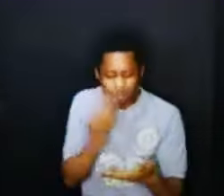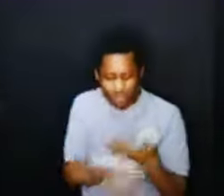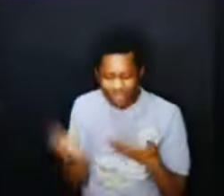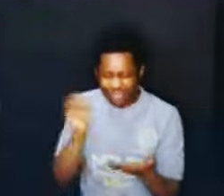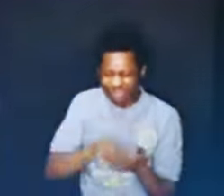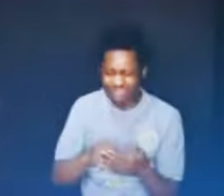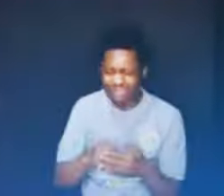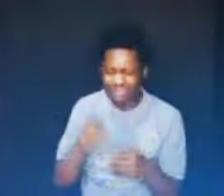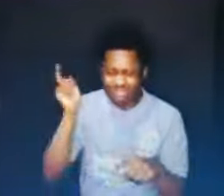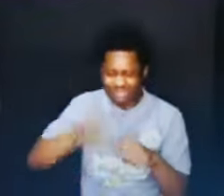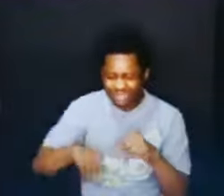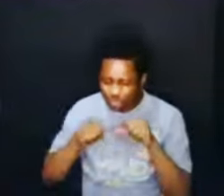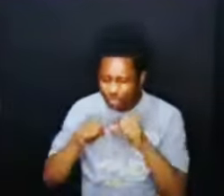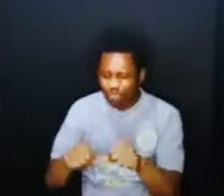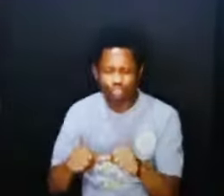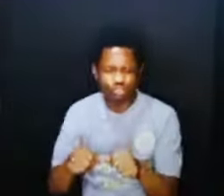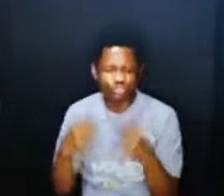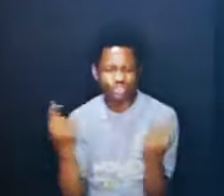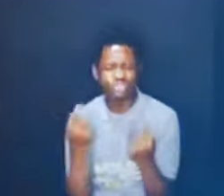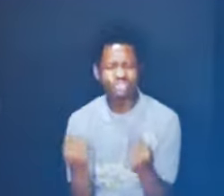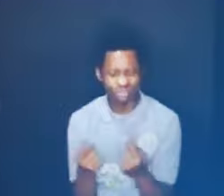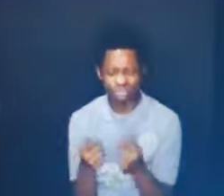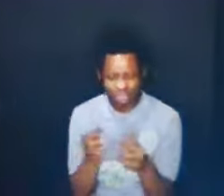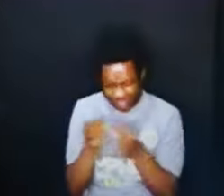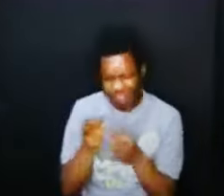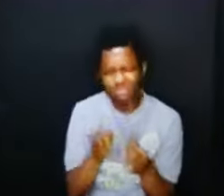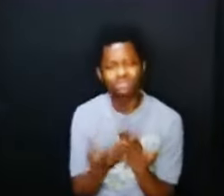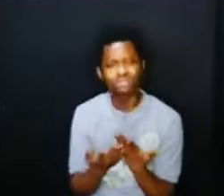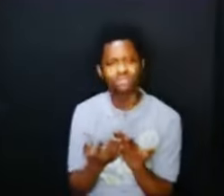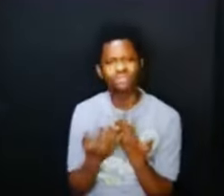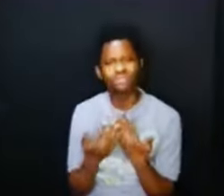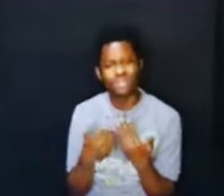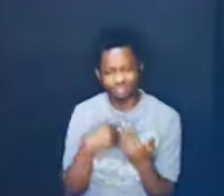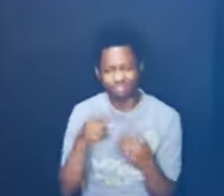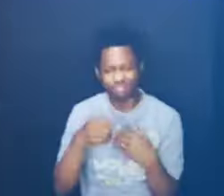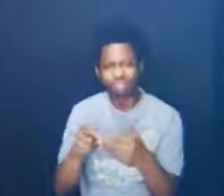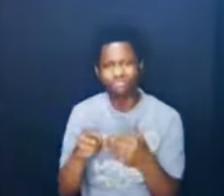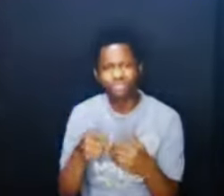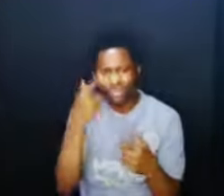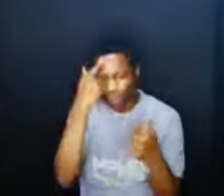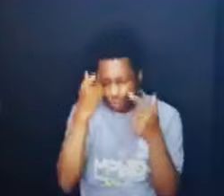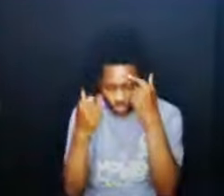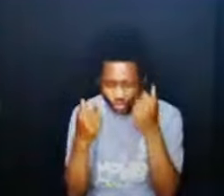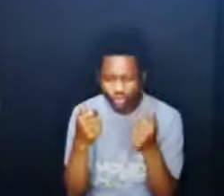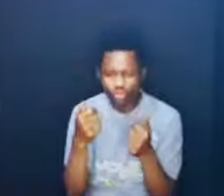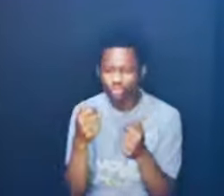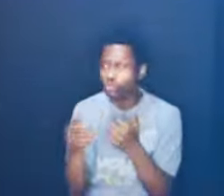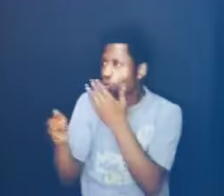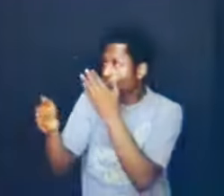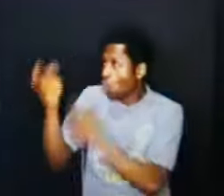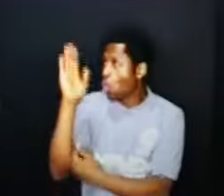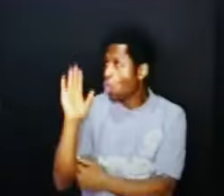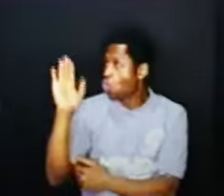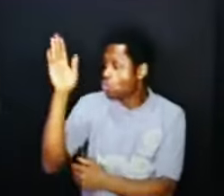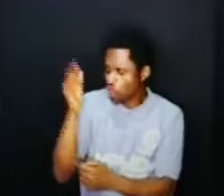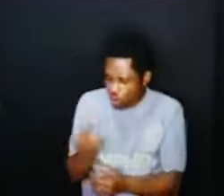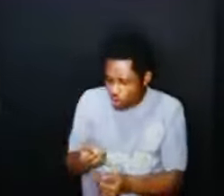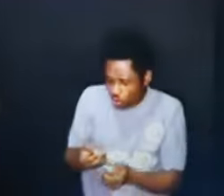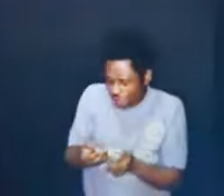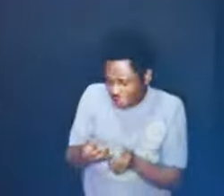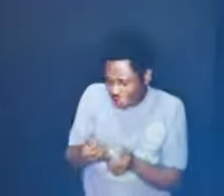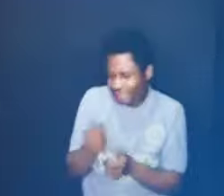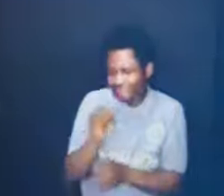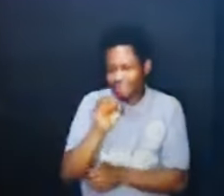will not continue to sin. Yen tia obi a wawu ni Christo mu no ontumi nto aso nya bone. Because God's seed